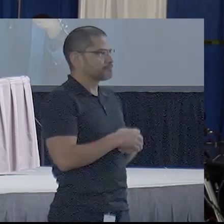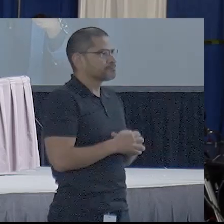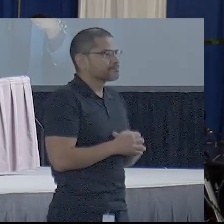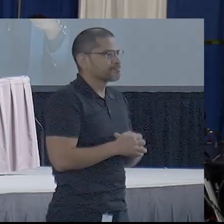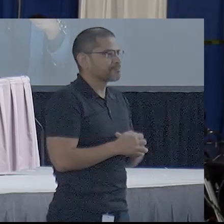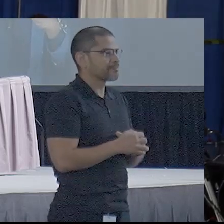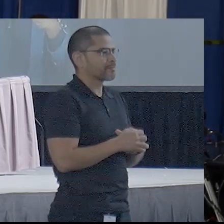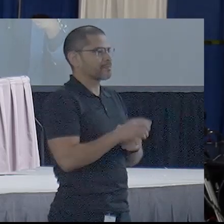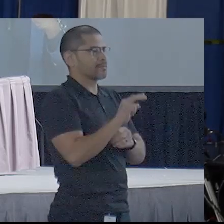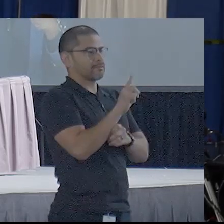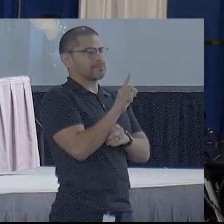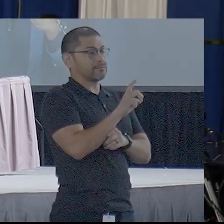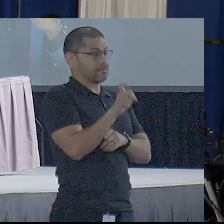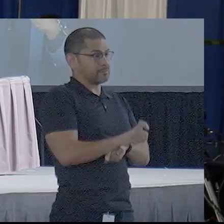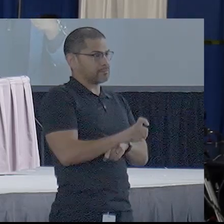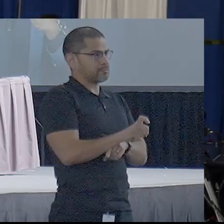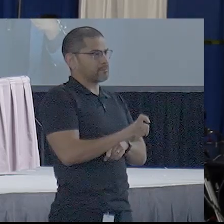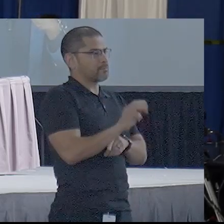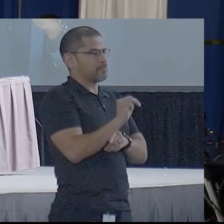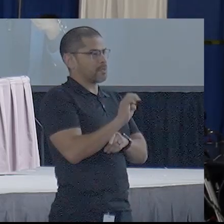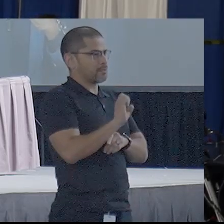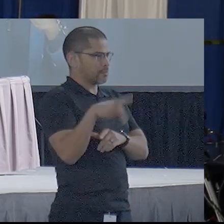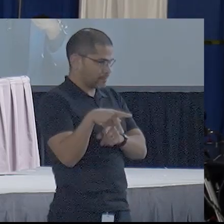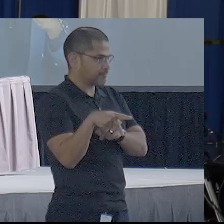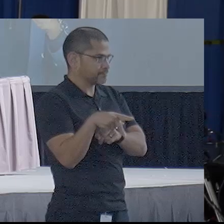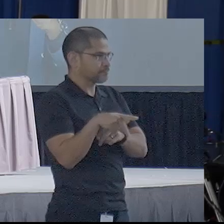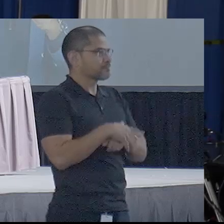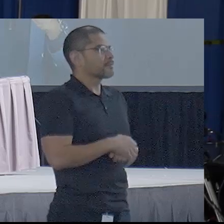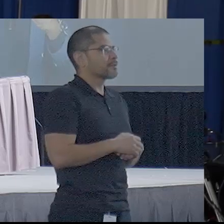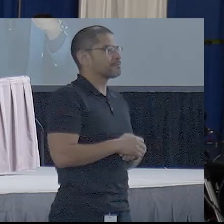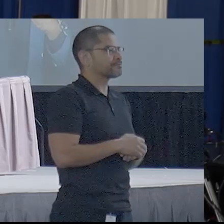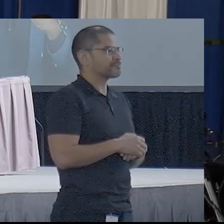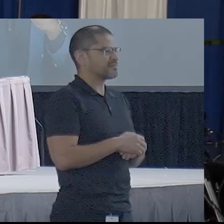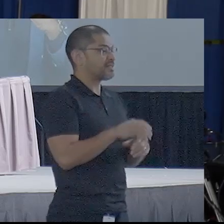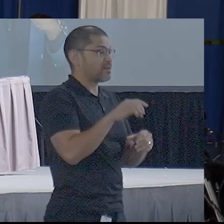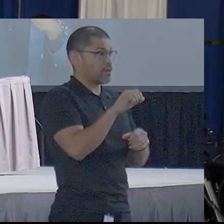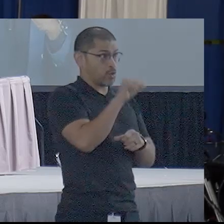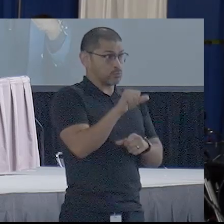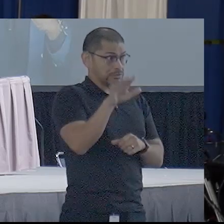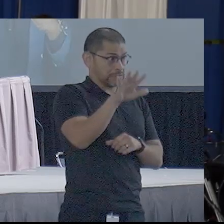TexMep. We represent DME providers throughout Texas. We were in Austin last week